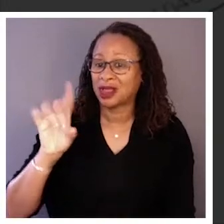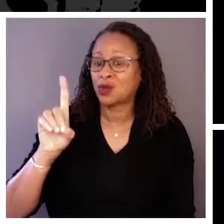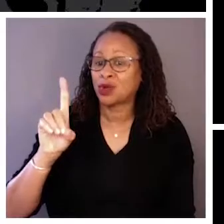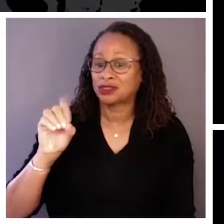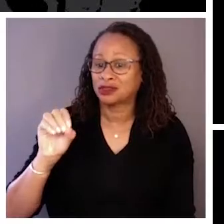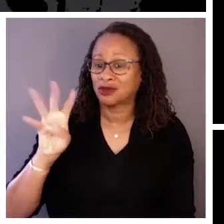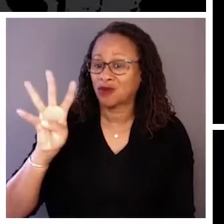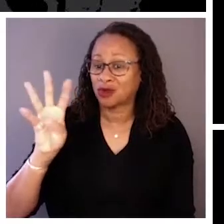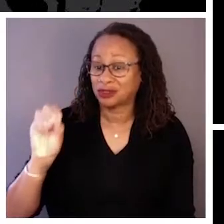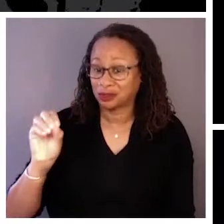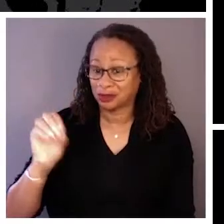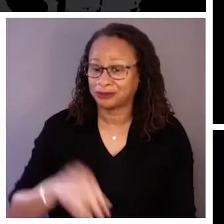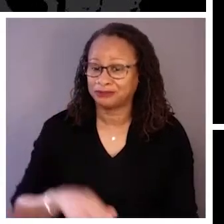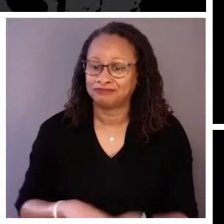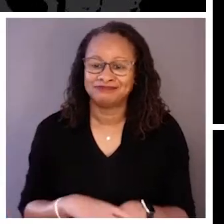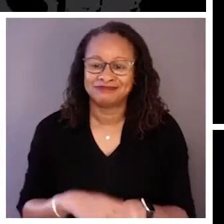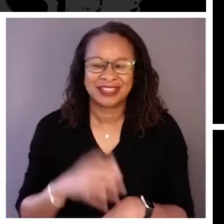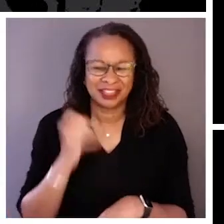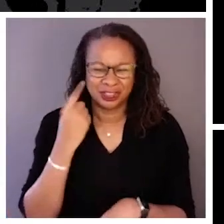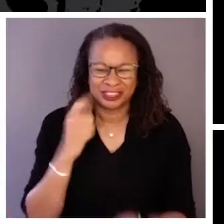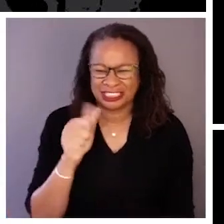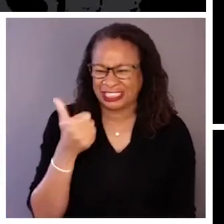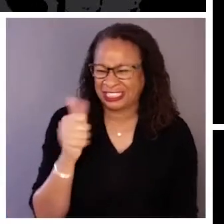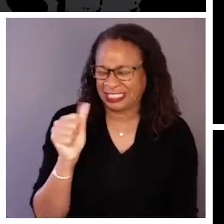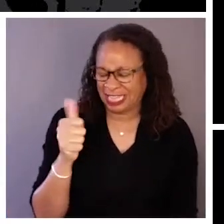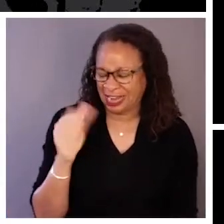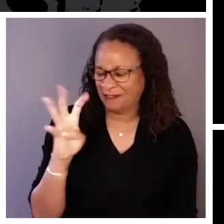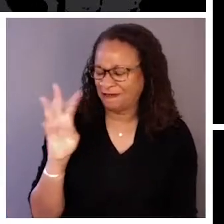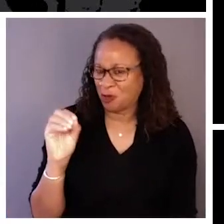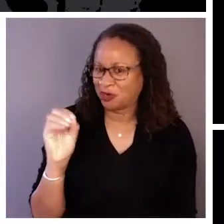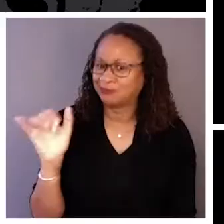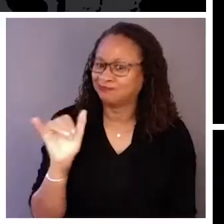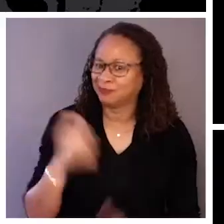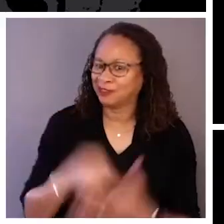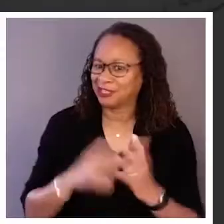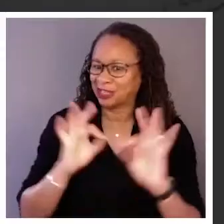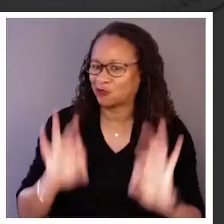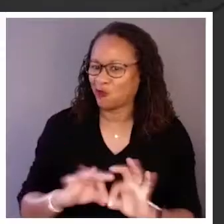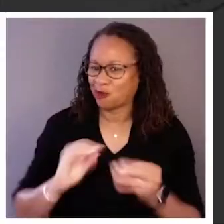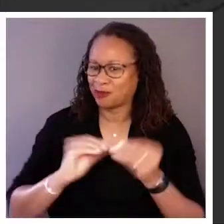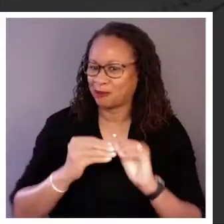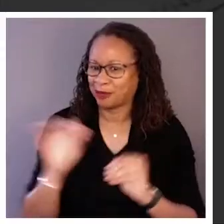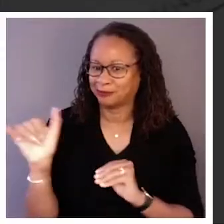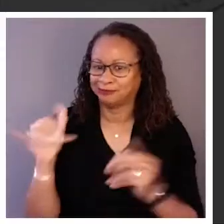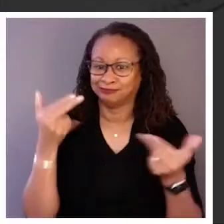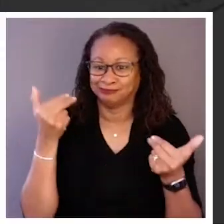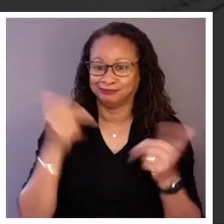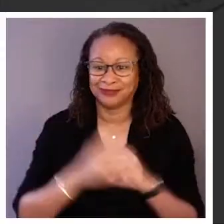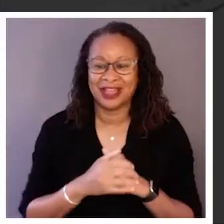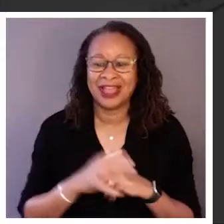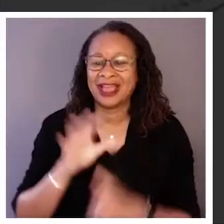800-829-1040. Get it? 1040 taxes, tax form 1040. Again, that number